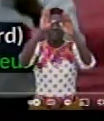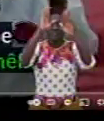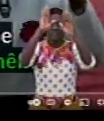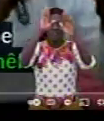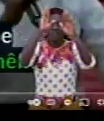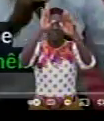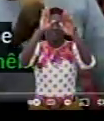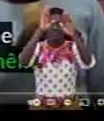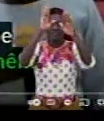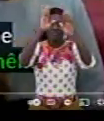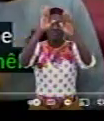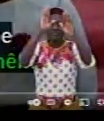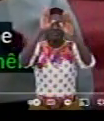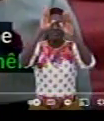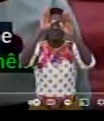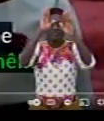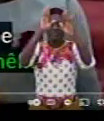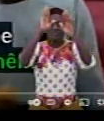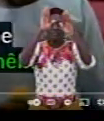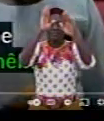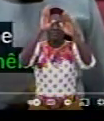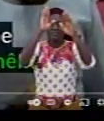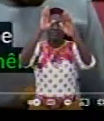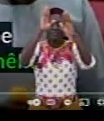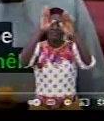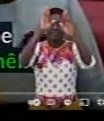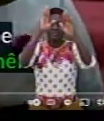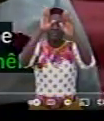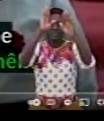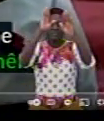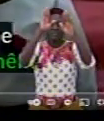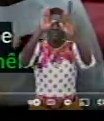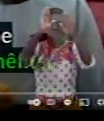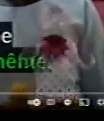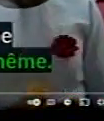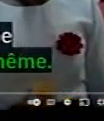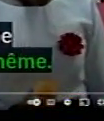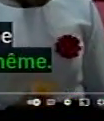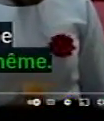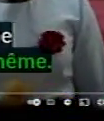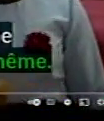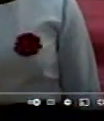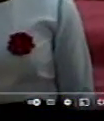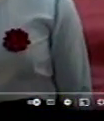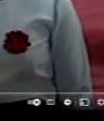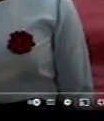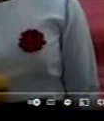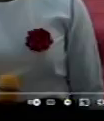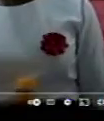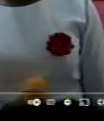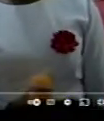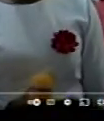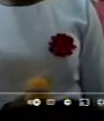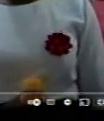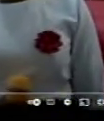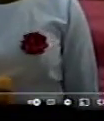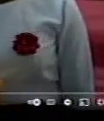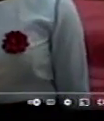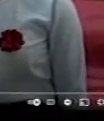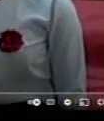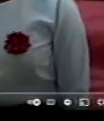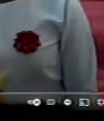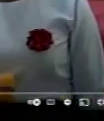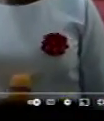Lord. Forever and ever, my God is the same. He never changed